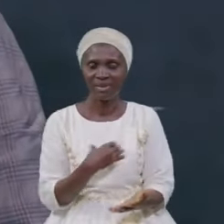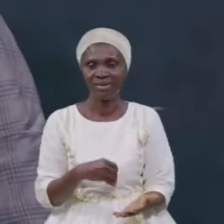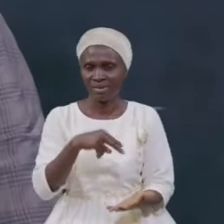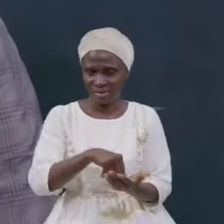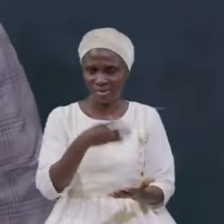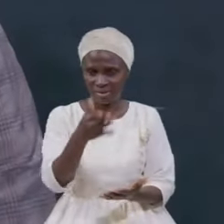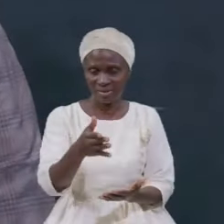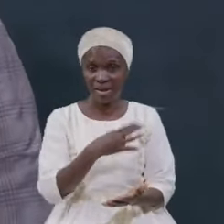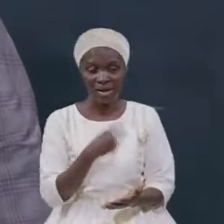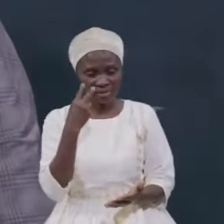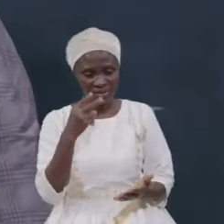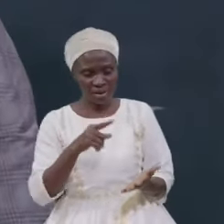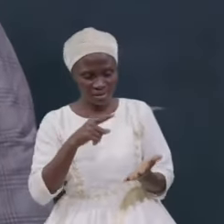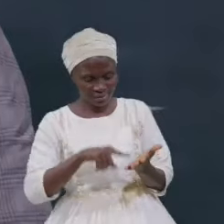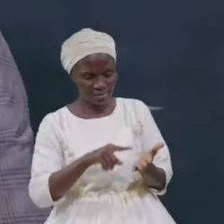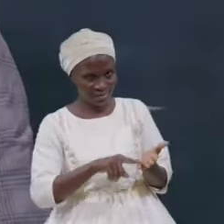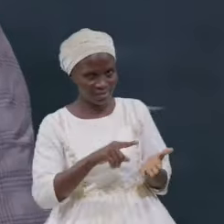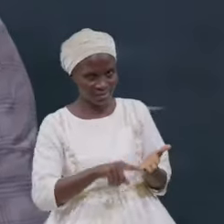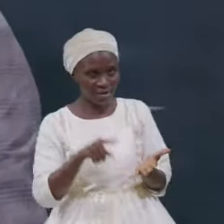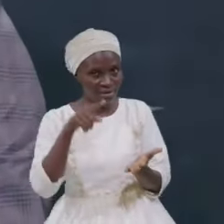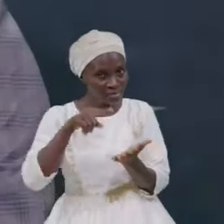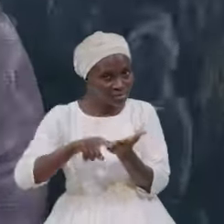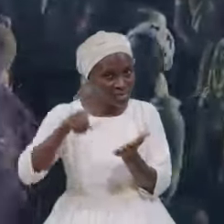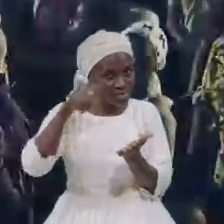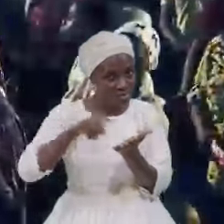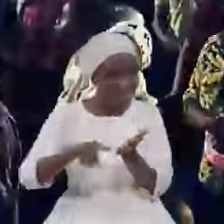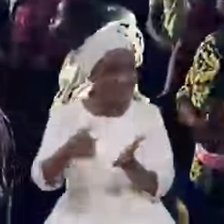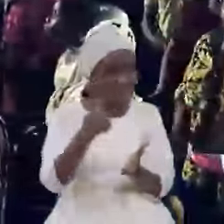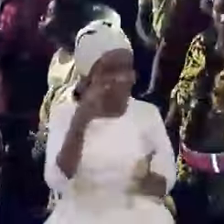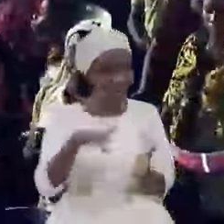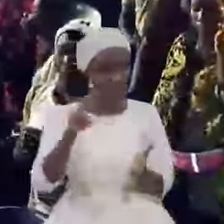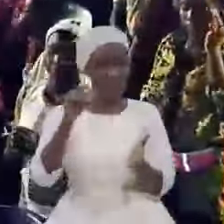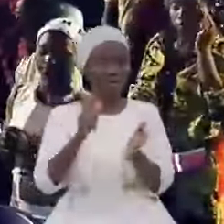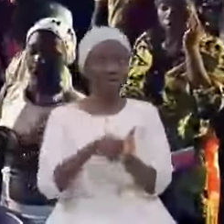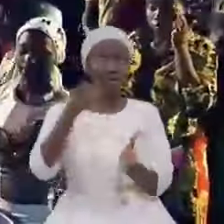worked a healing miracle in your life. Amen.